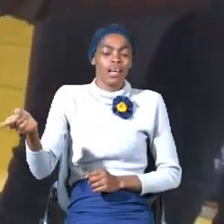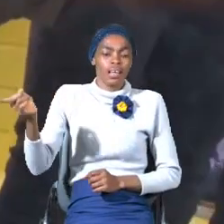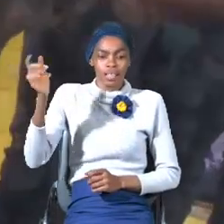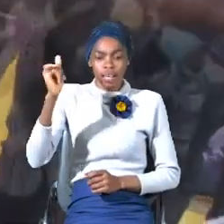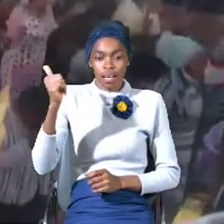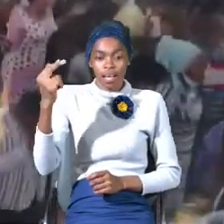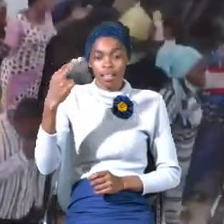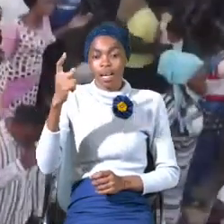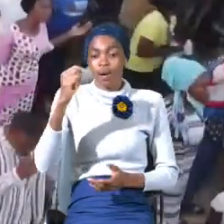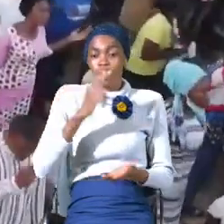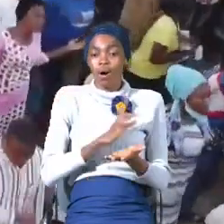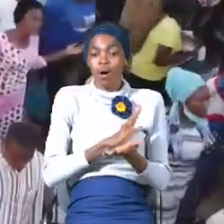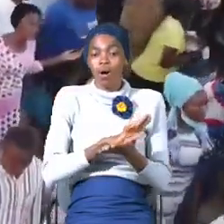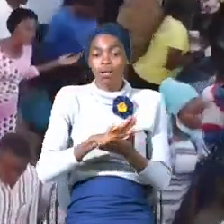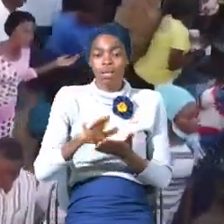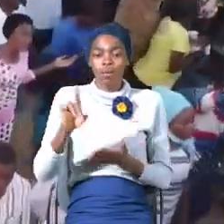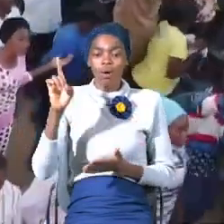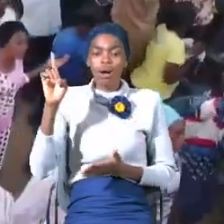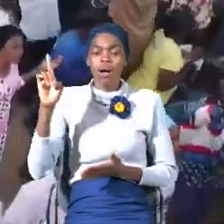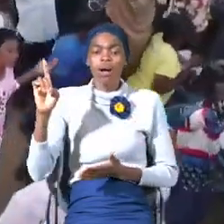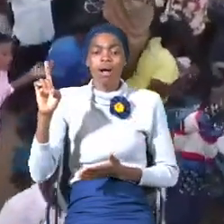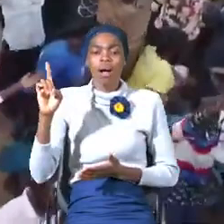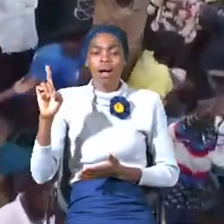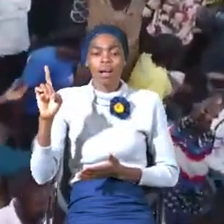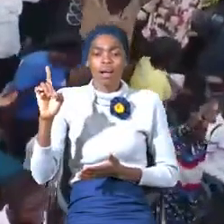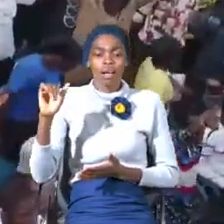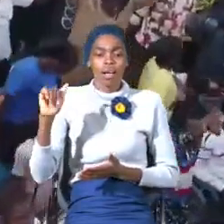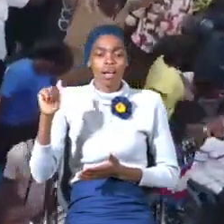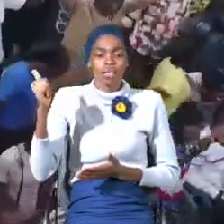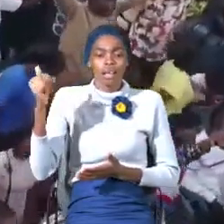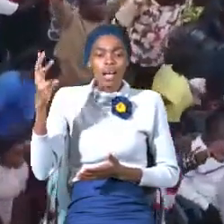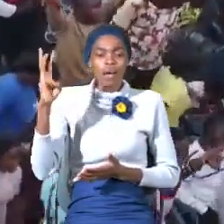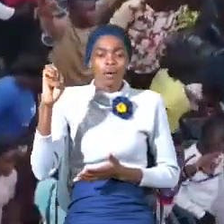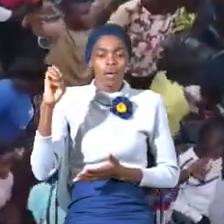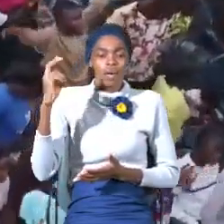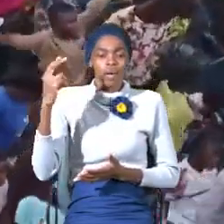Yah the Holy One. Yahweh.